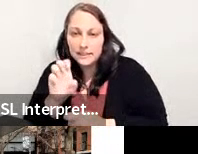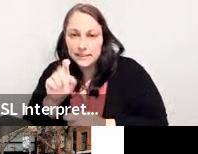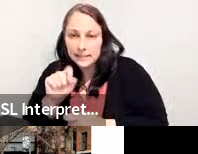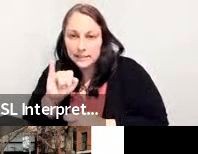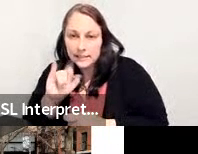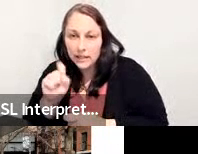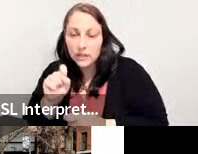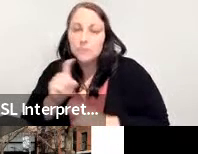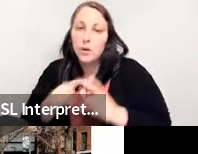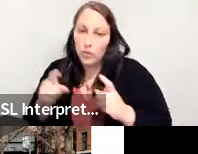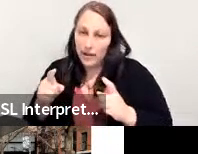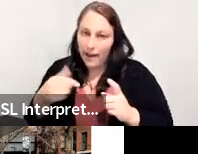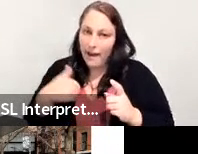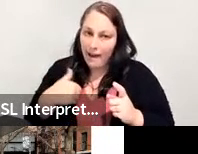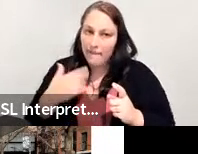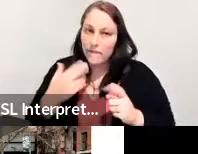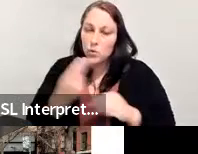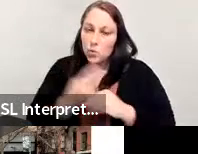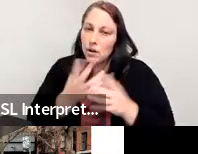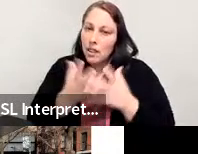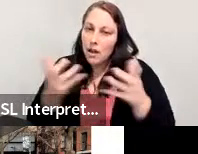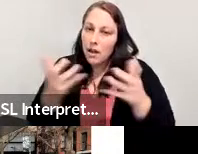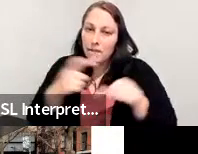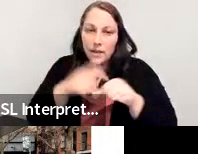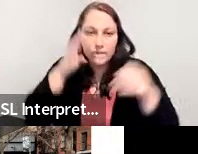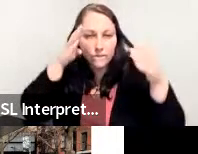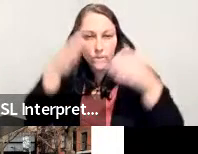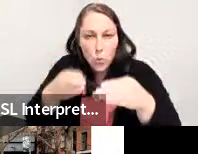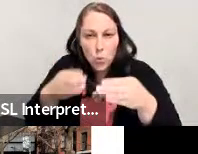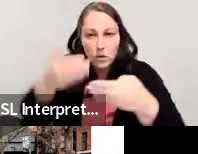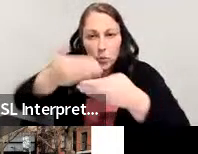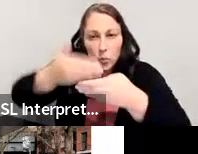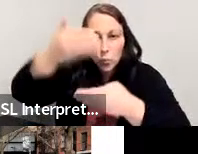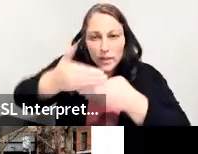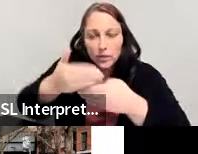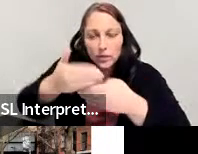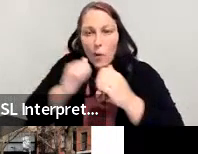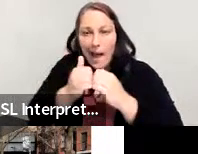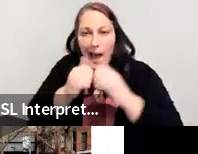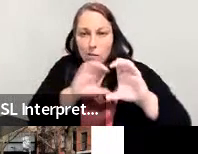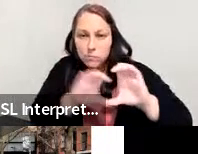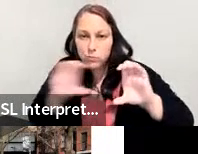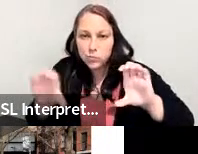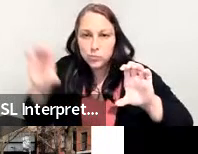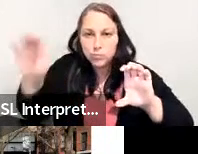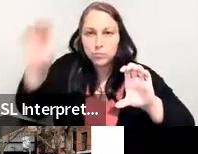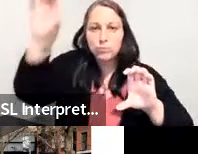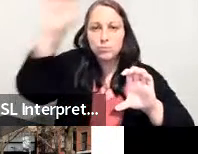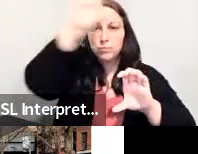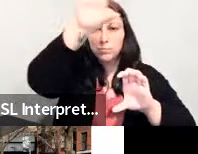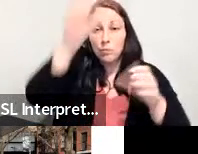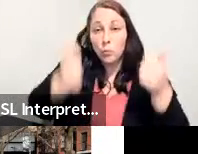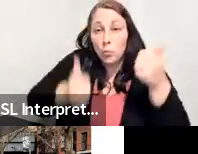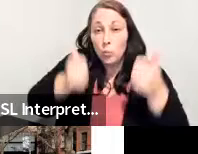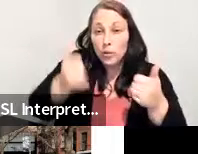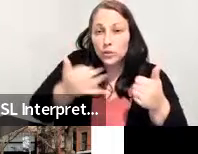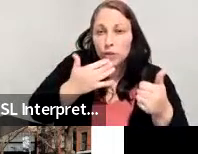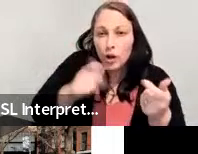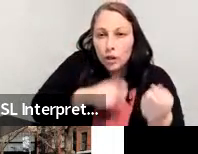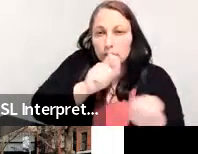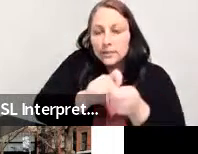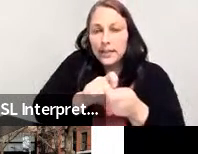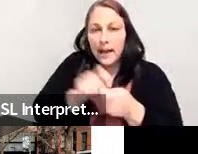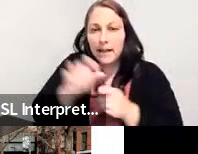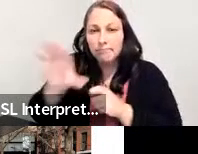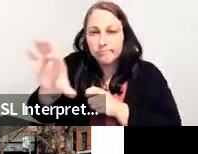the details around the windows, the way the brick is laid, the selection of the brick, how the brick terminates at the retail